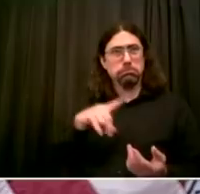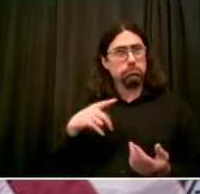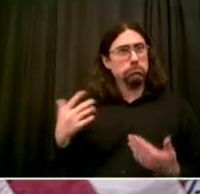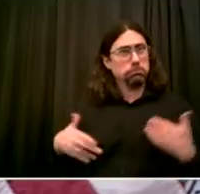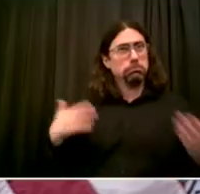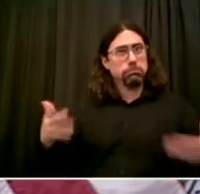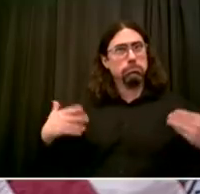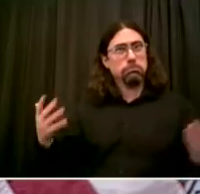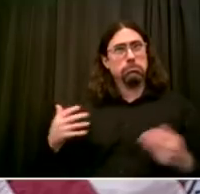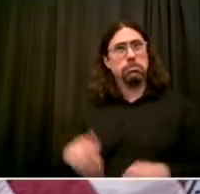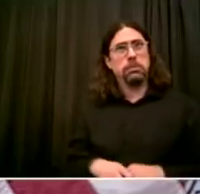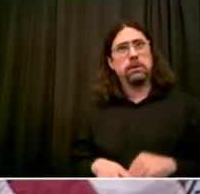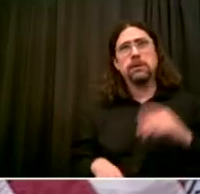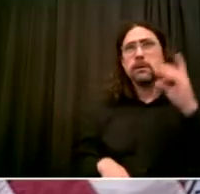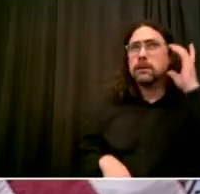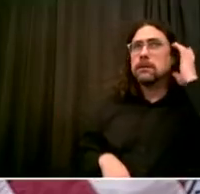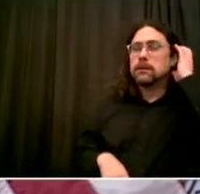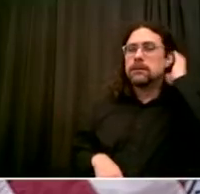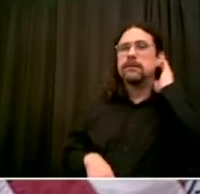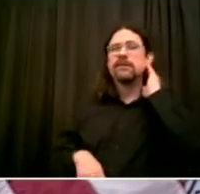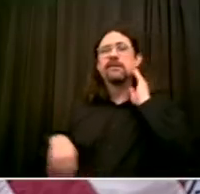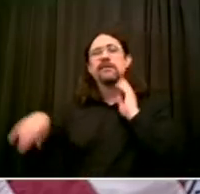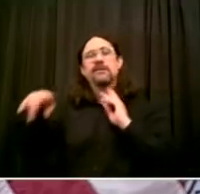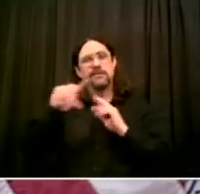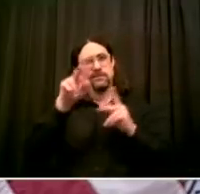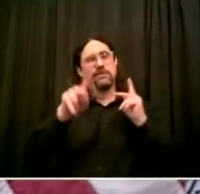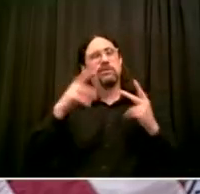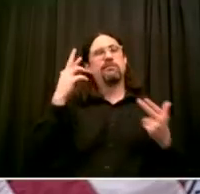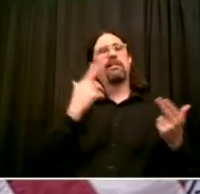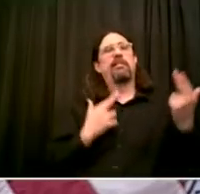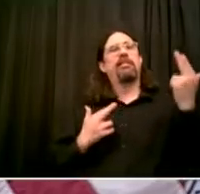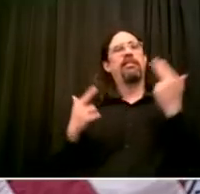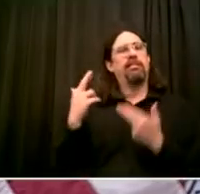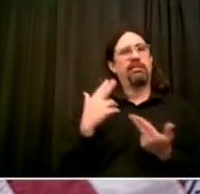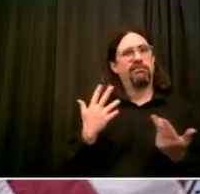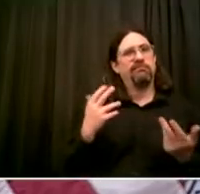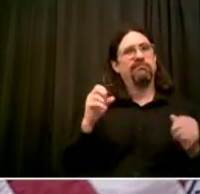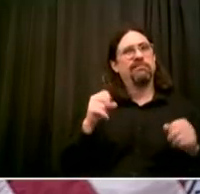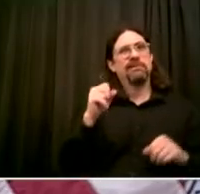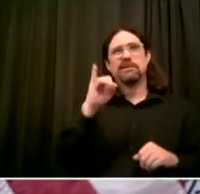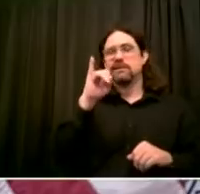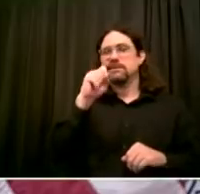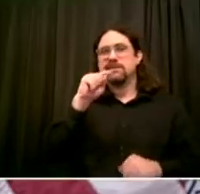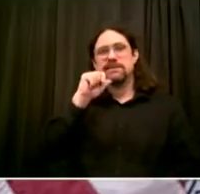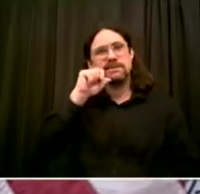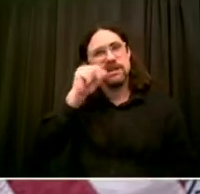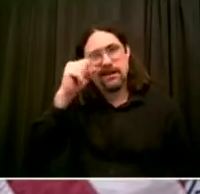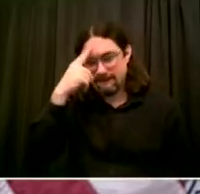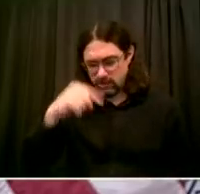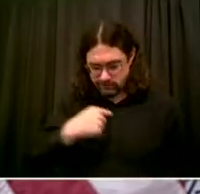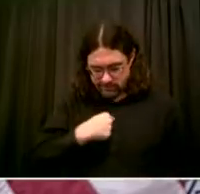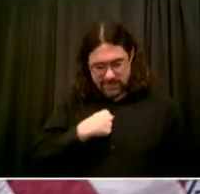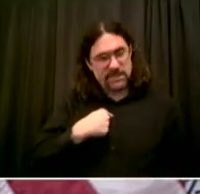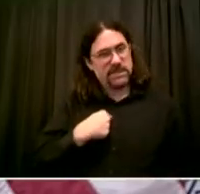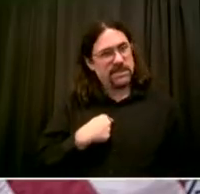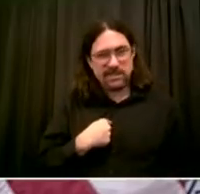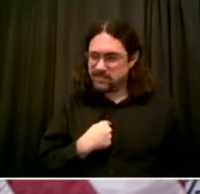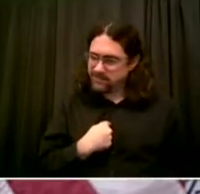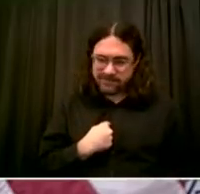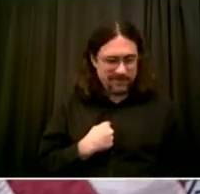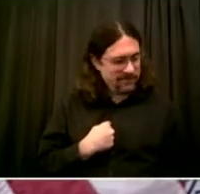what's right. So we take a positive view here, David. The positive view that once folks know this is what will